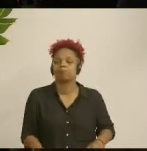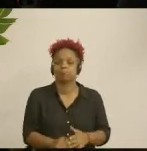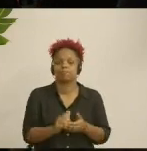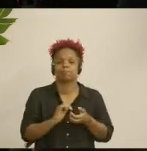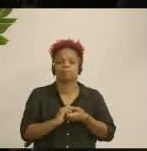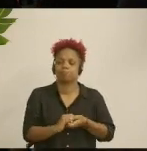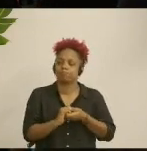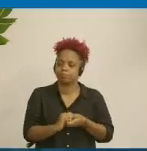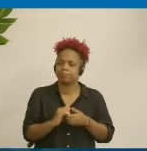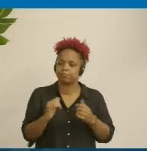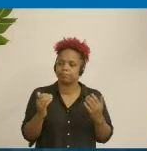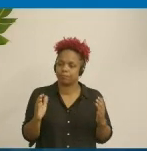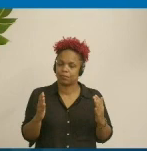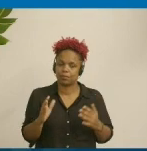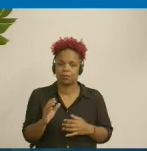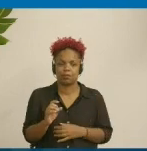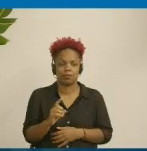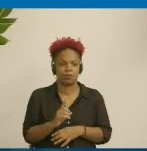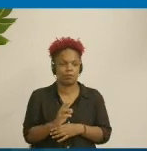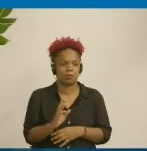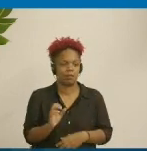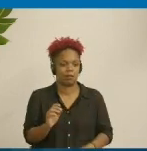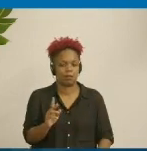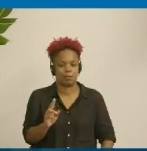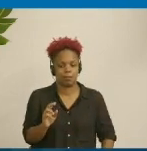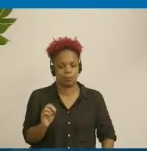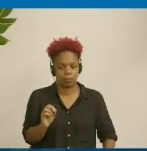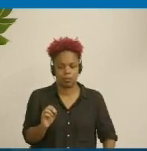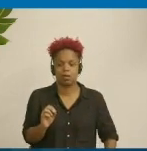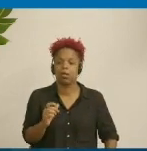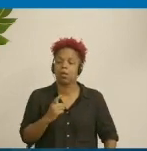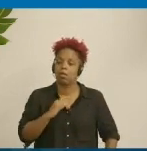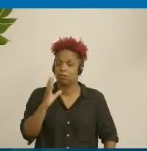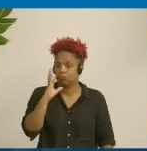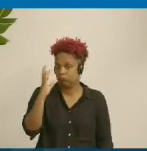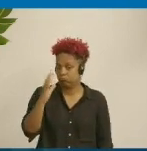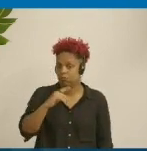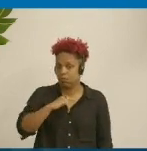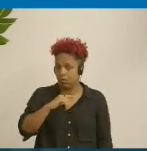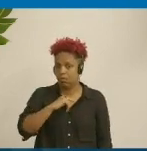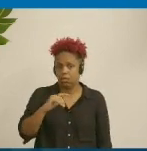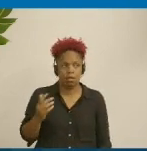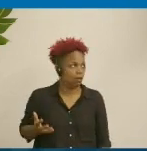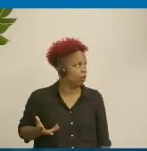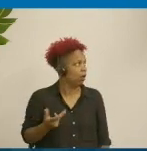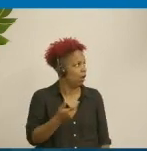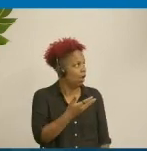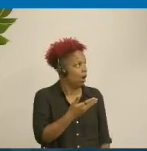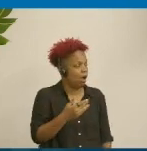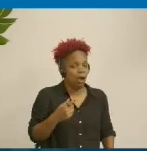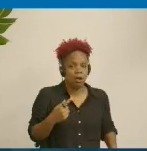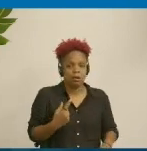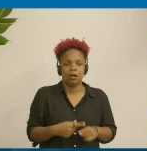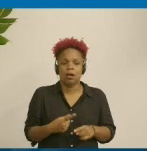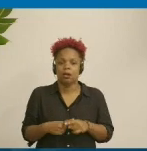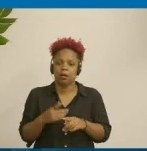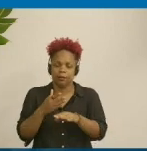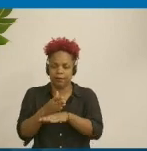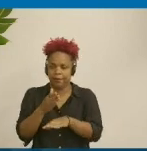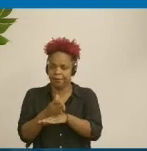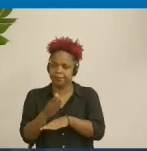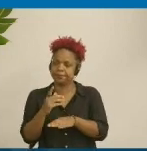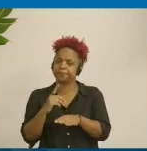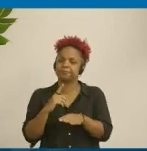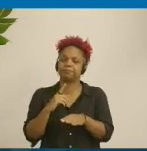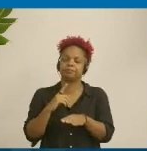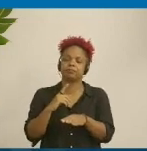your solution and your approach, because access to health information, to health, starts actually with access to information which is